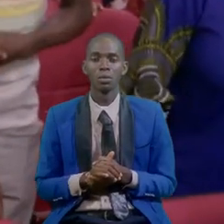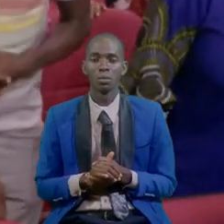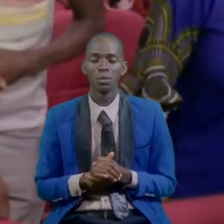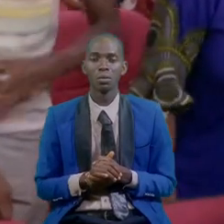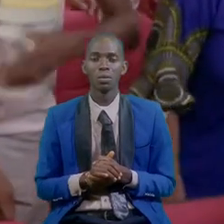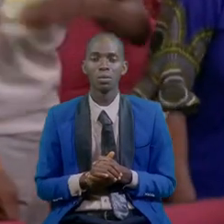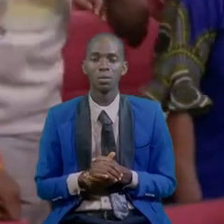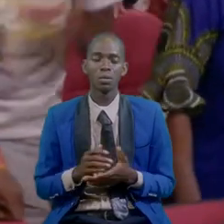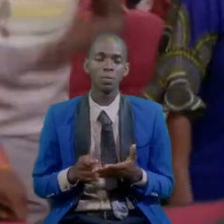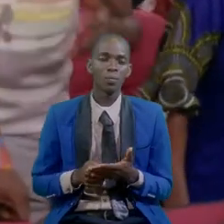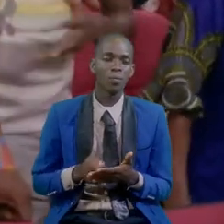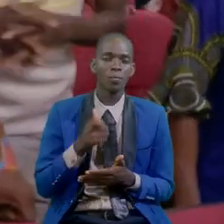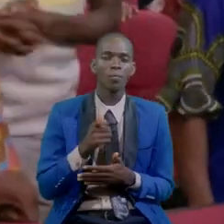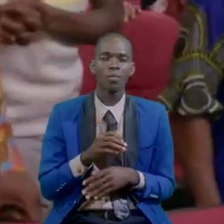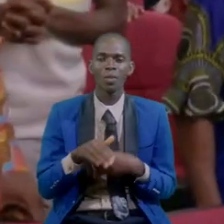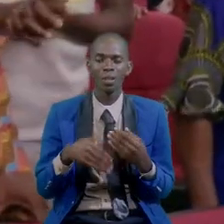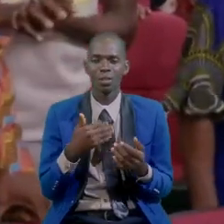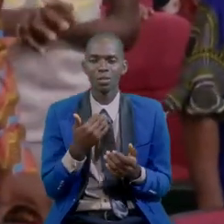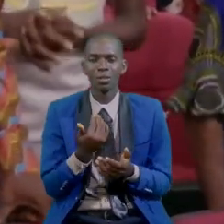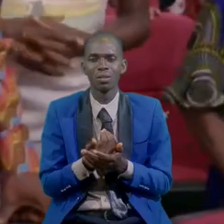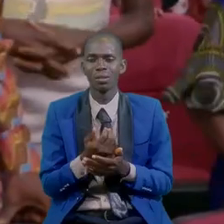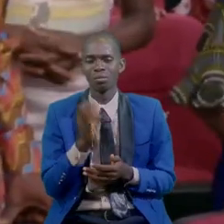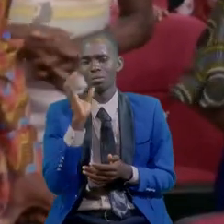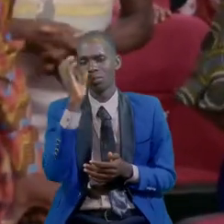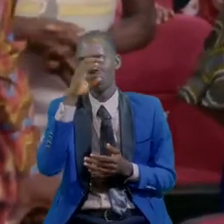Get rid of alien spirit.